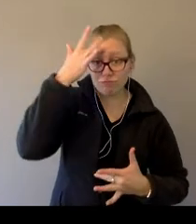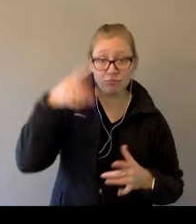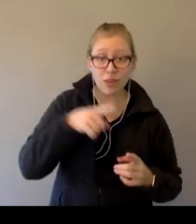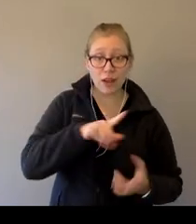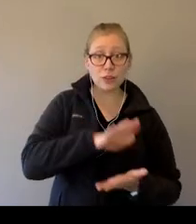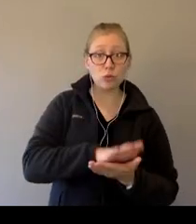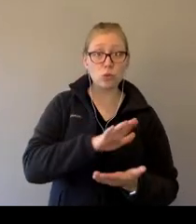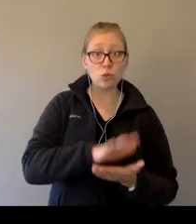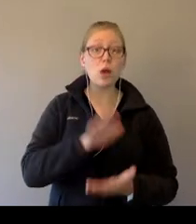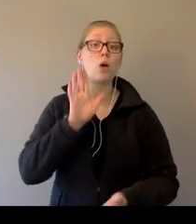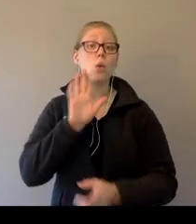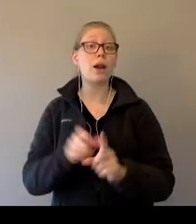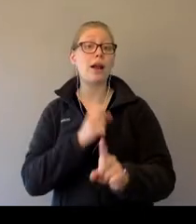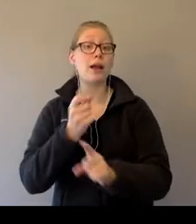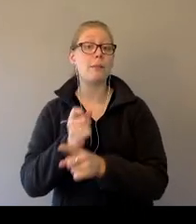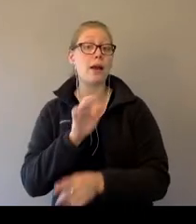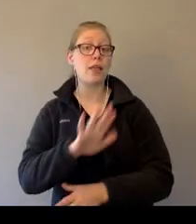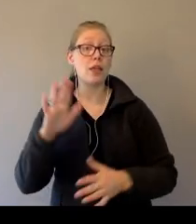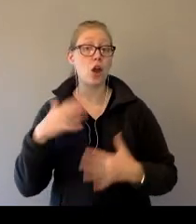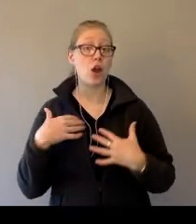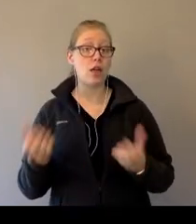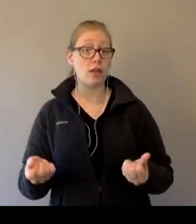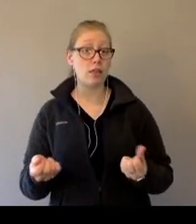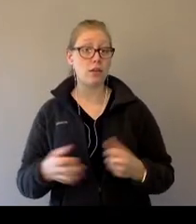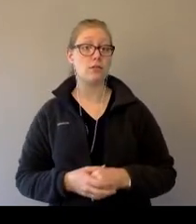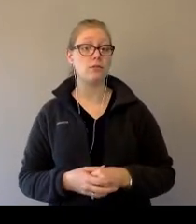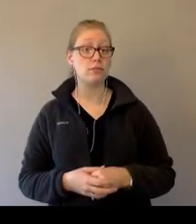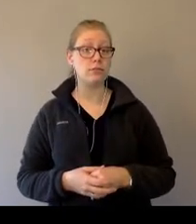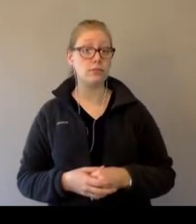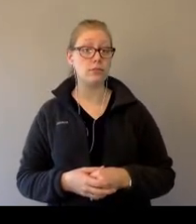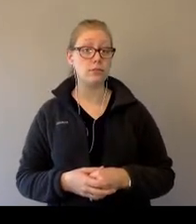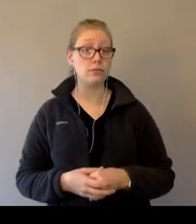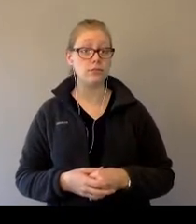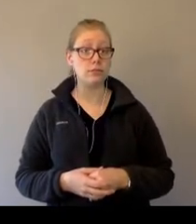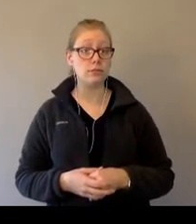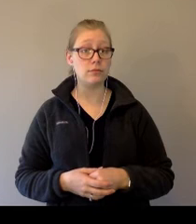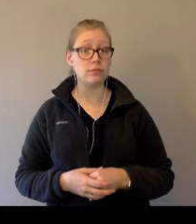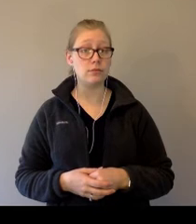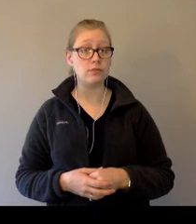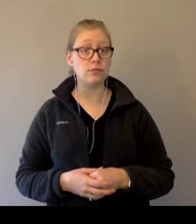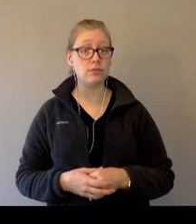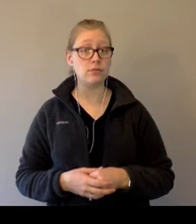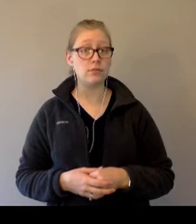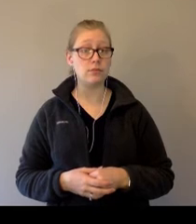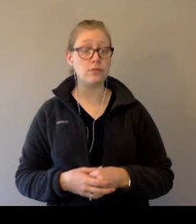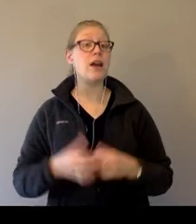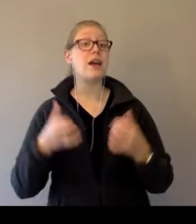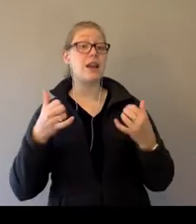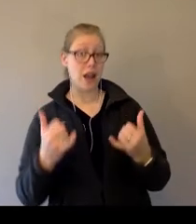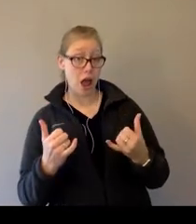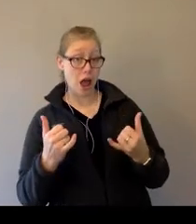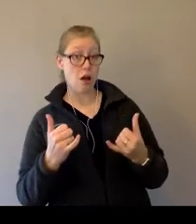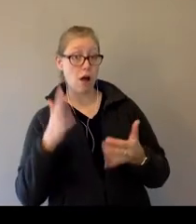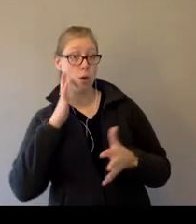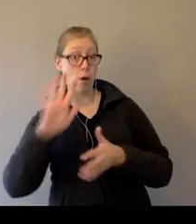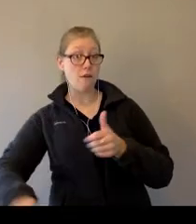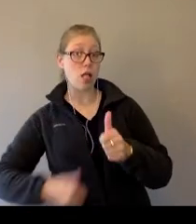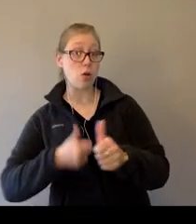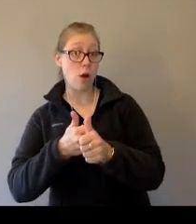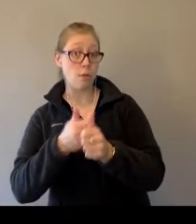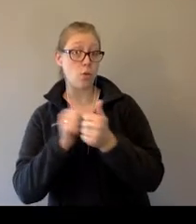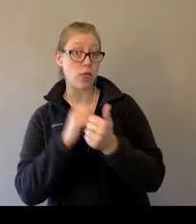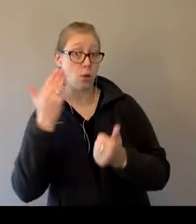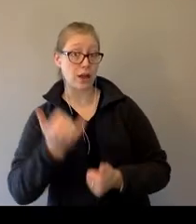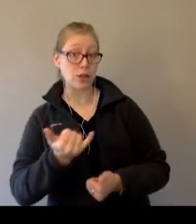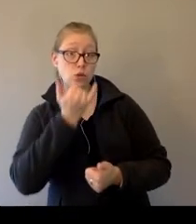So that's my counterclaim, opposite my claim. Now I'm going to follow up with why this is flawed or wrong. What they